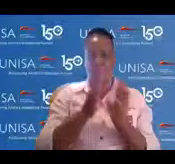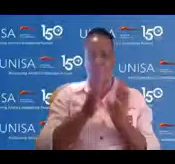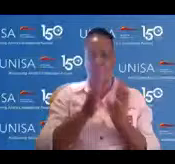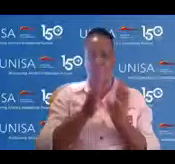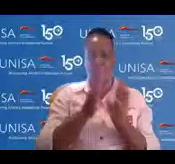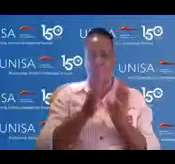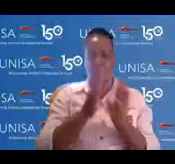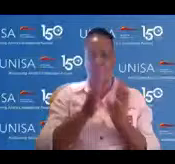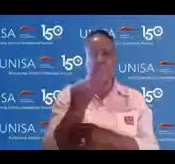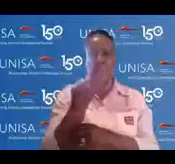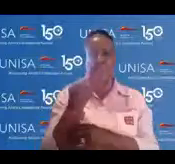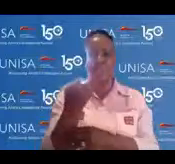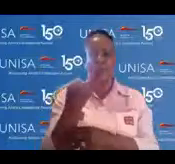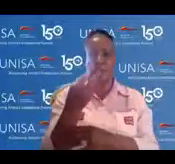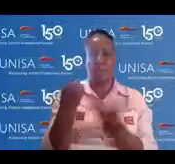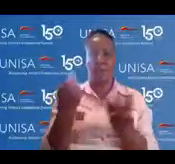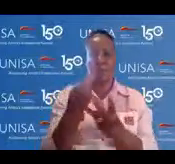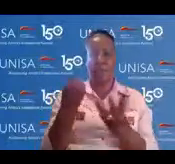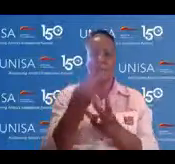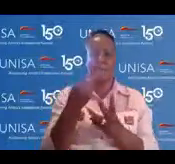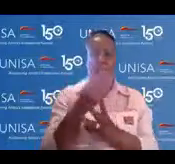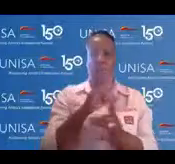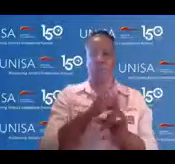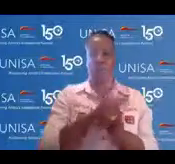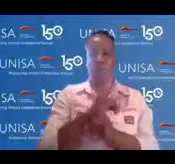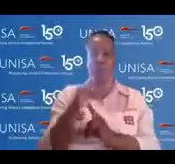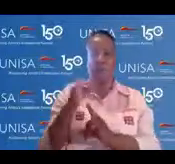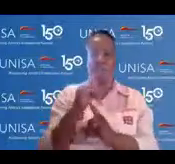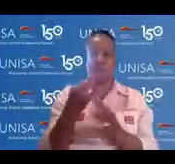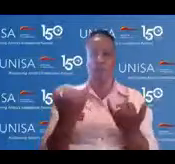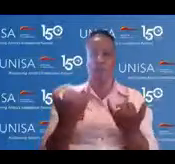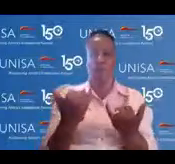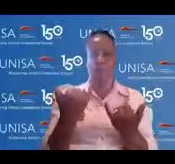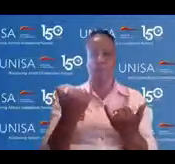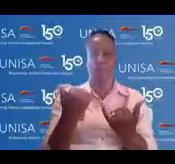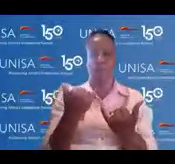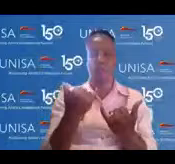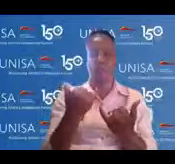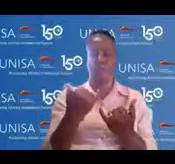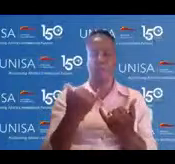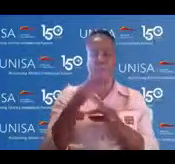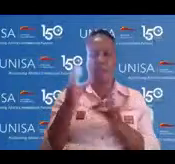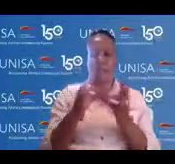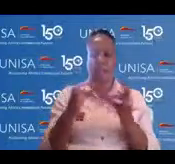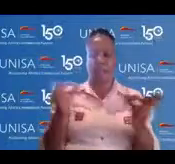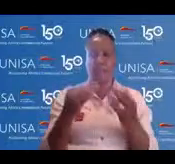that won today's prizes. Thank you, David.